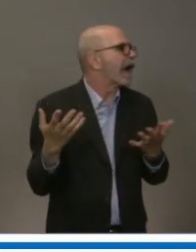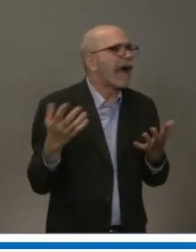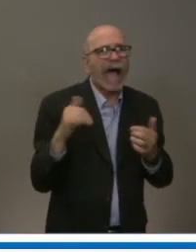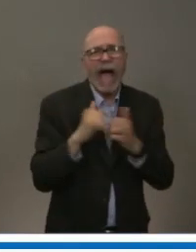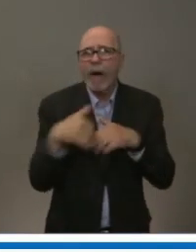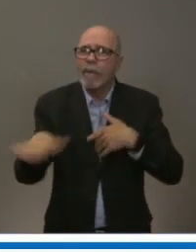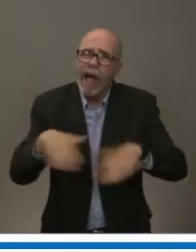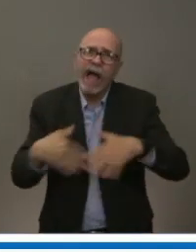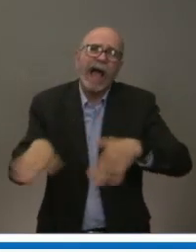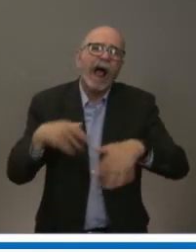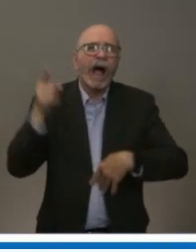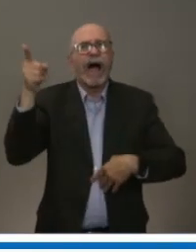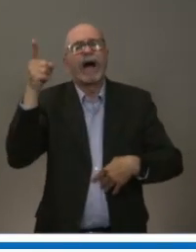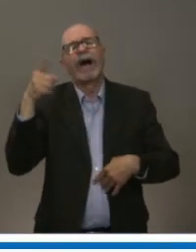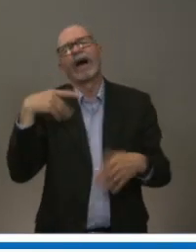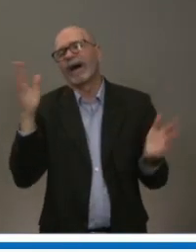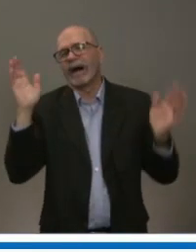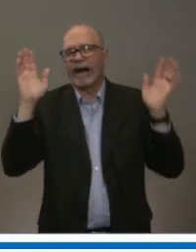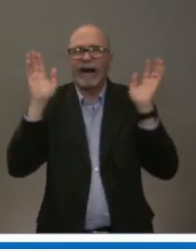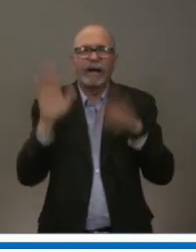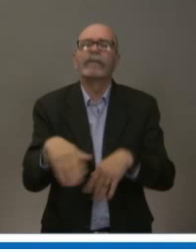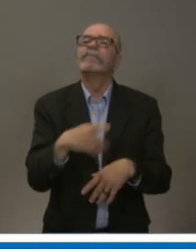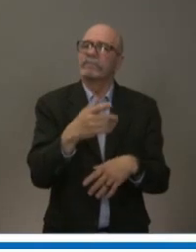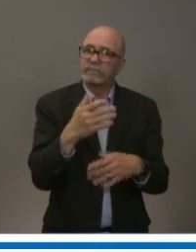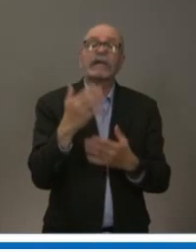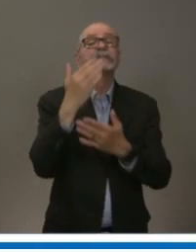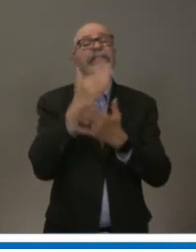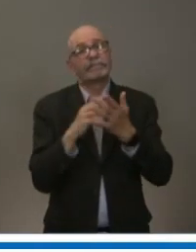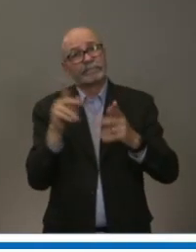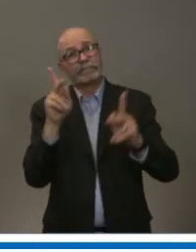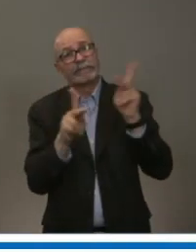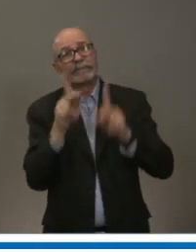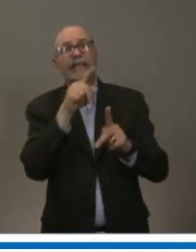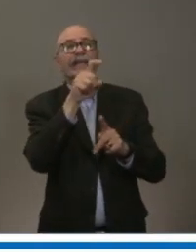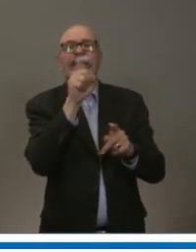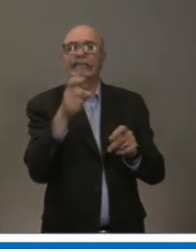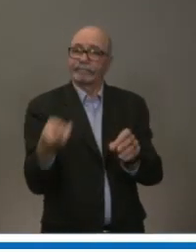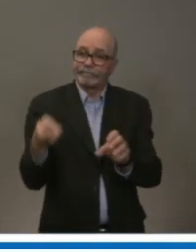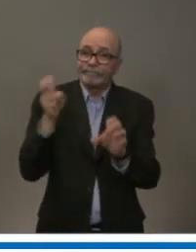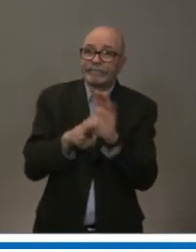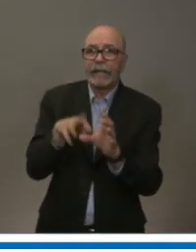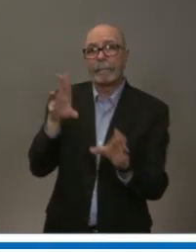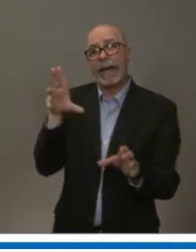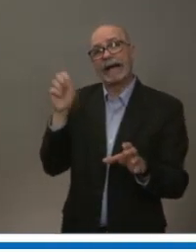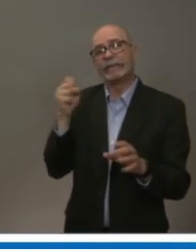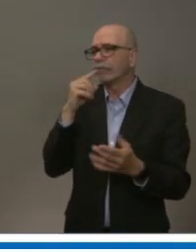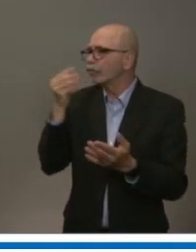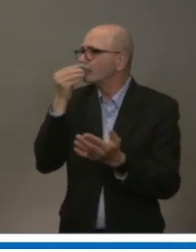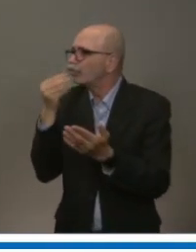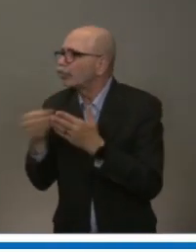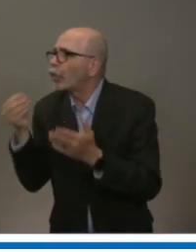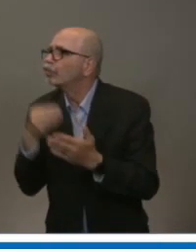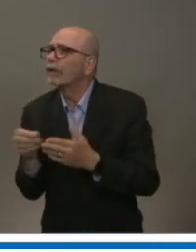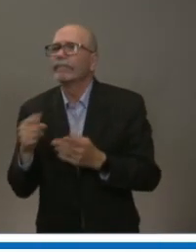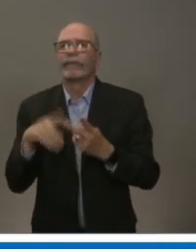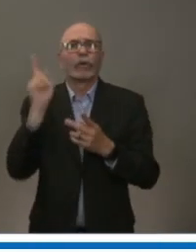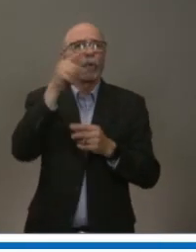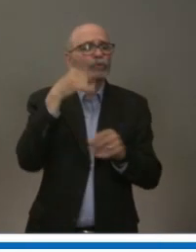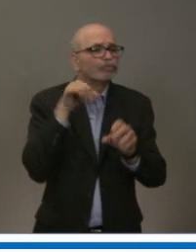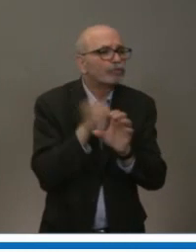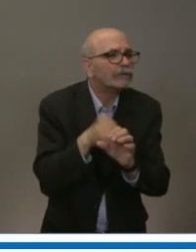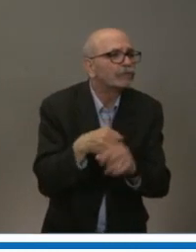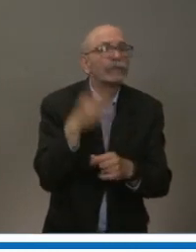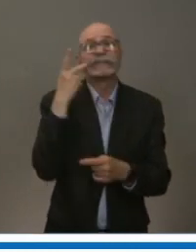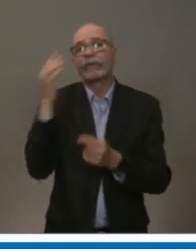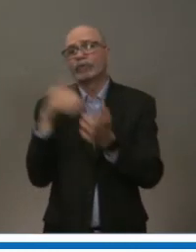need to get groceries, get things from the pharmacy, and for them the only way to do that is through a bus. So we continue to work